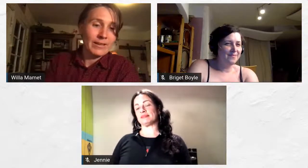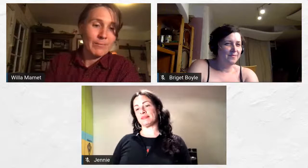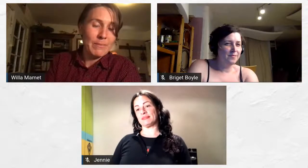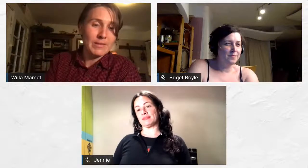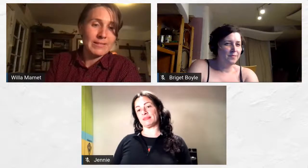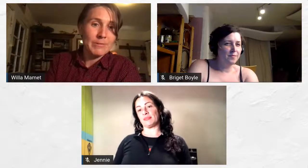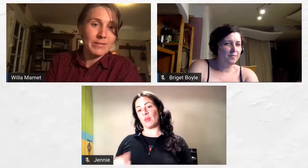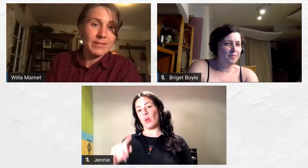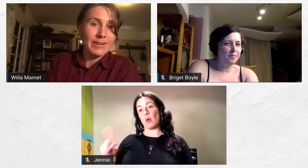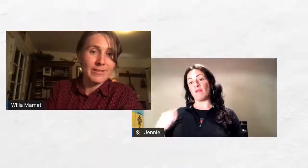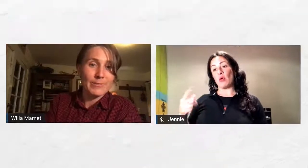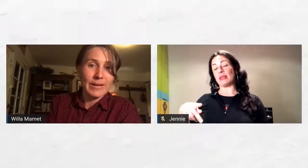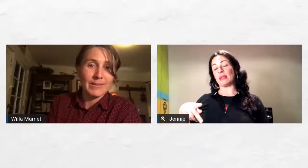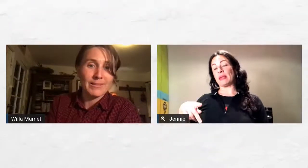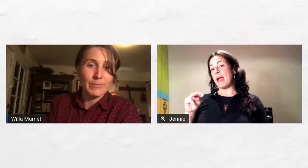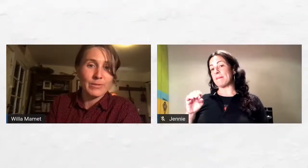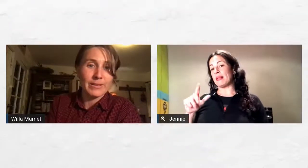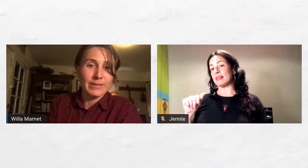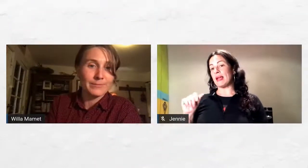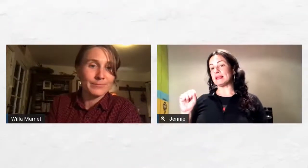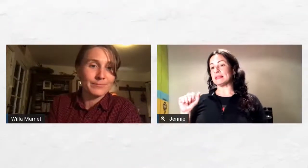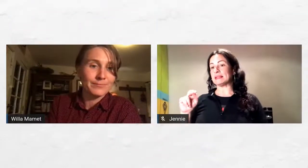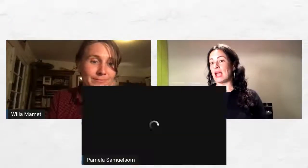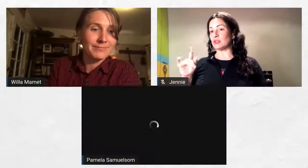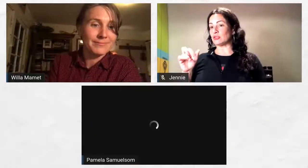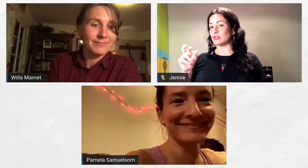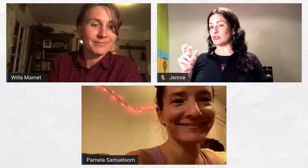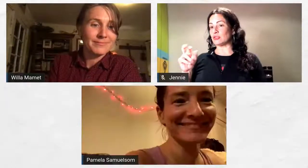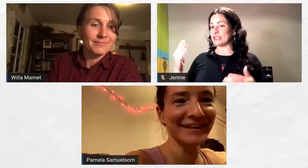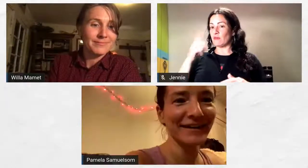and only Pamela Samuelson, here to make us some music.